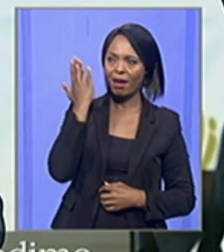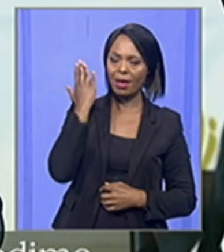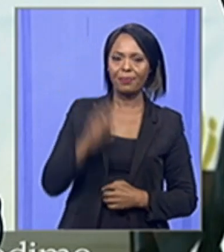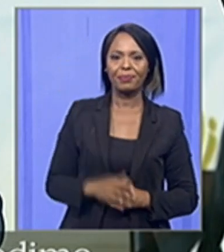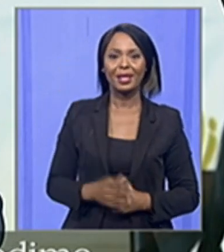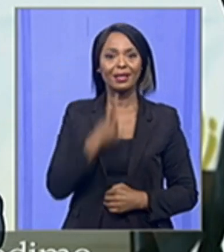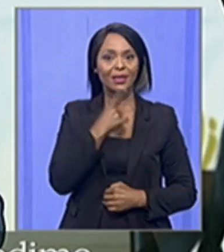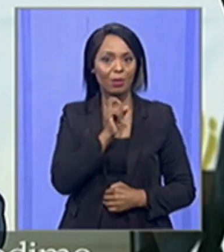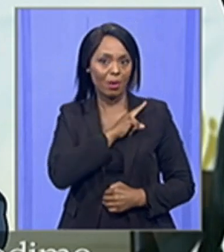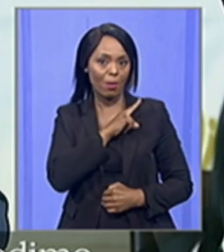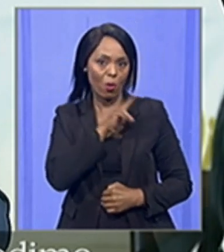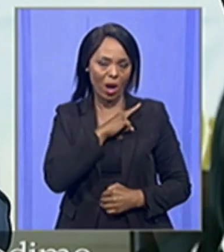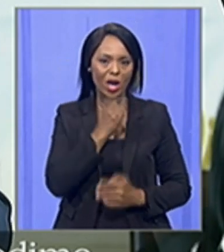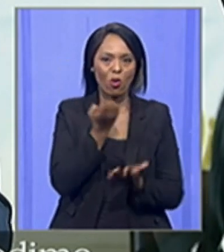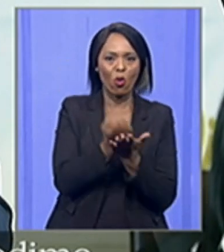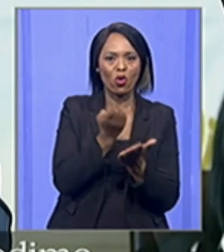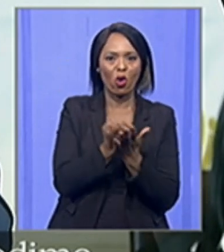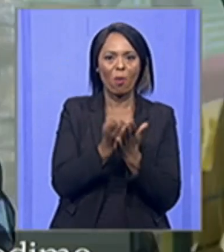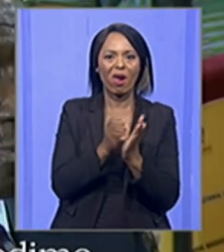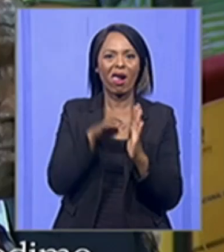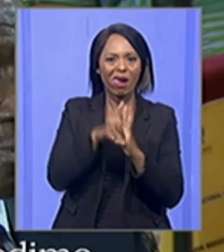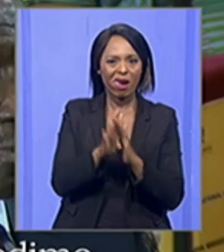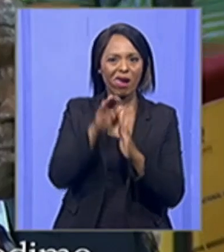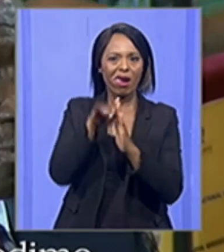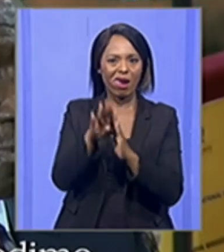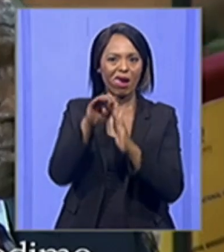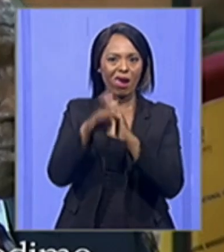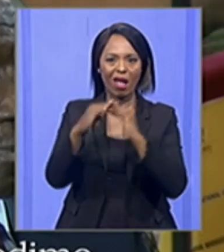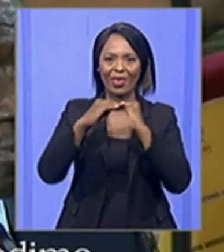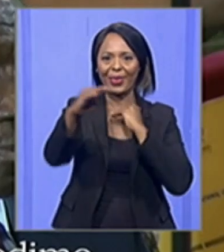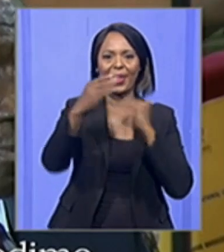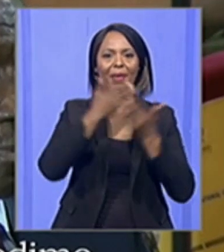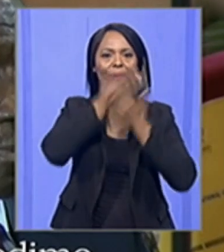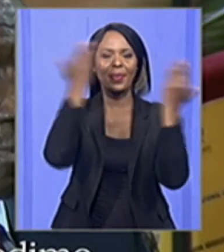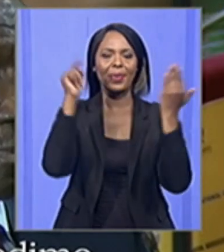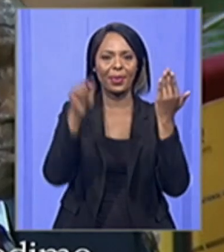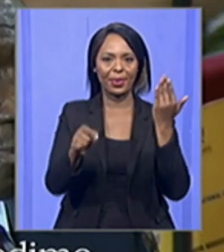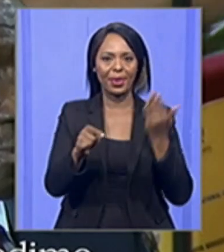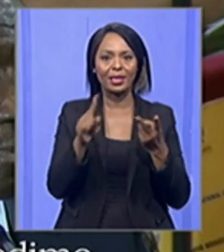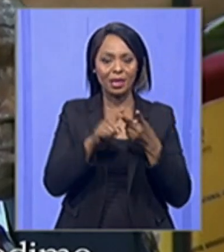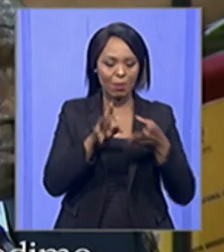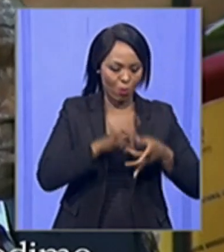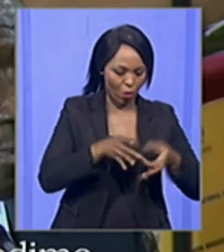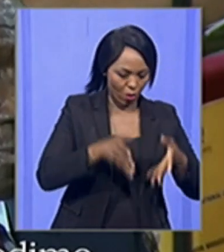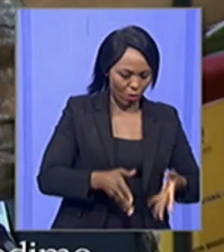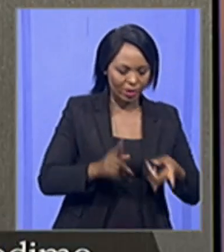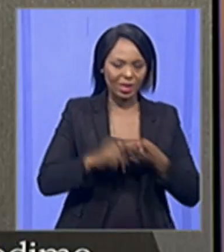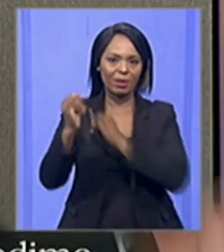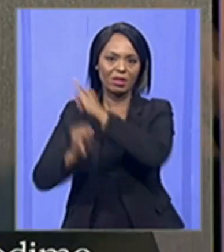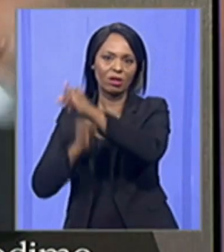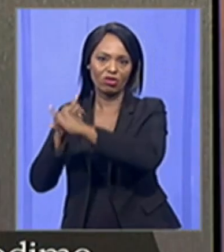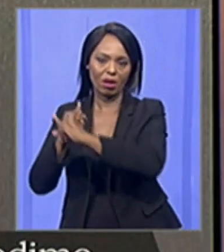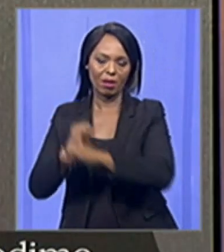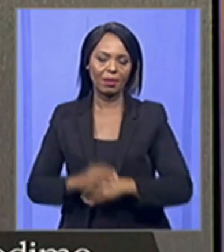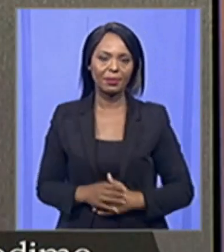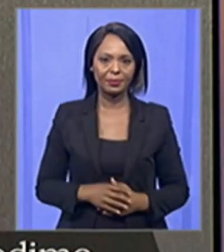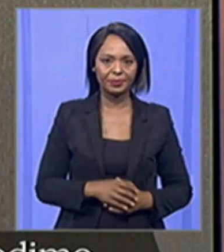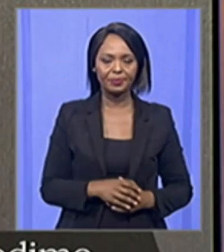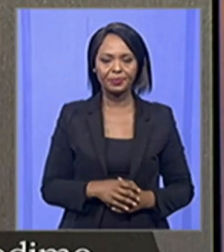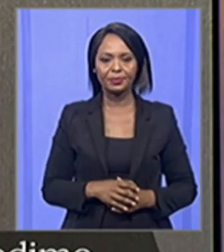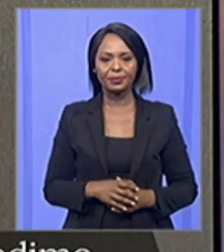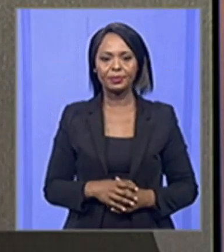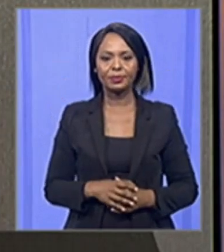hlolwa ke maemo a ekonomi yeo e sa emego lefelong le tee go bala ekonomi ya selegae le ya boditšhabatšhaba. Debtor's balloon,